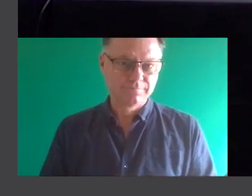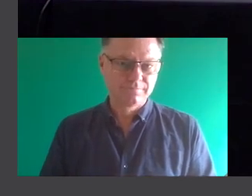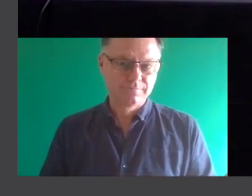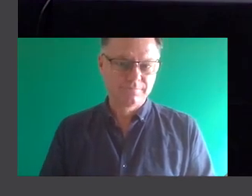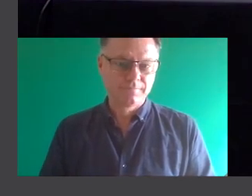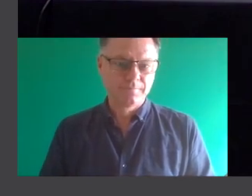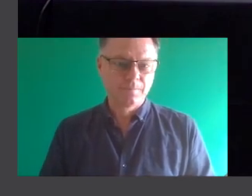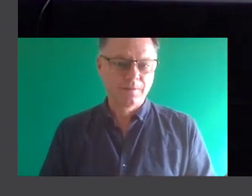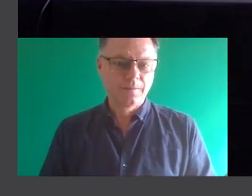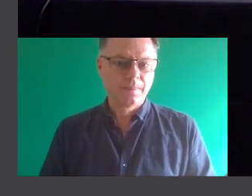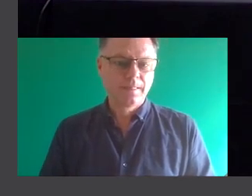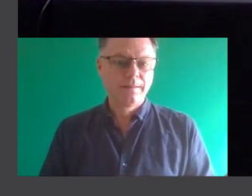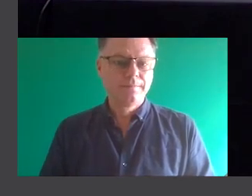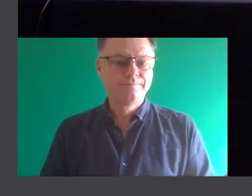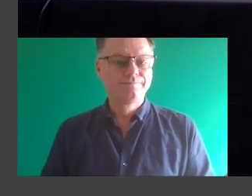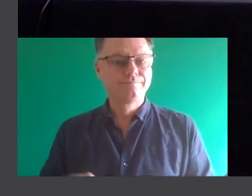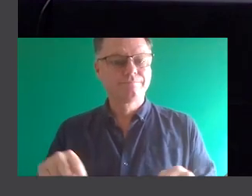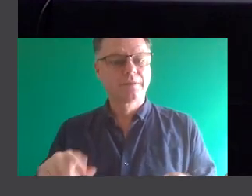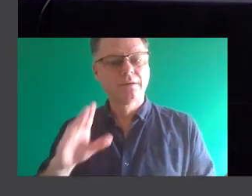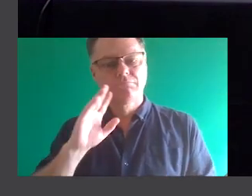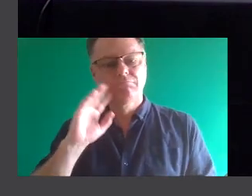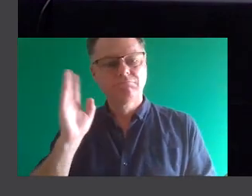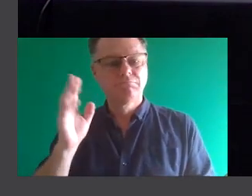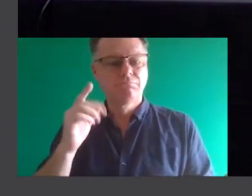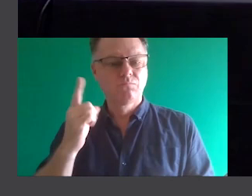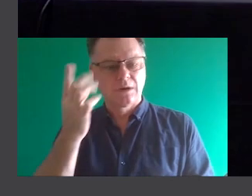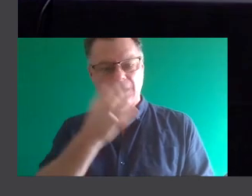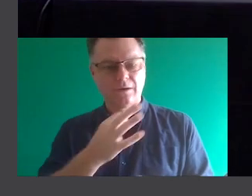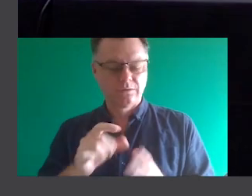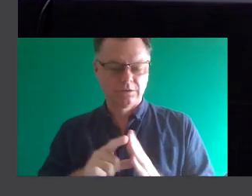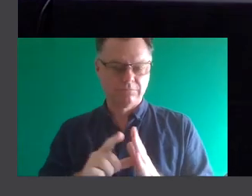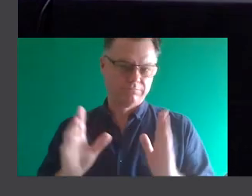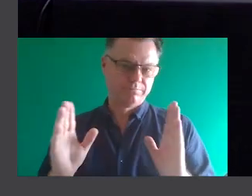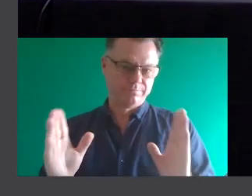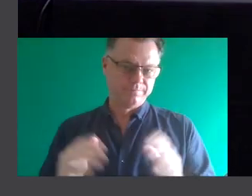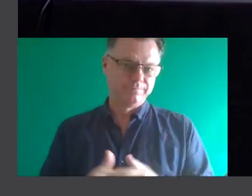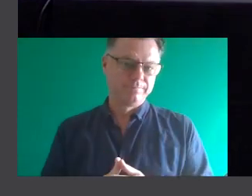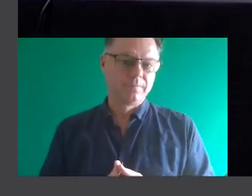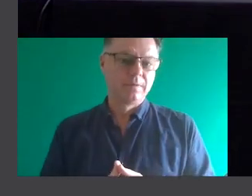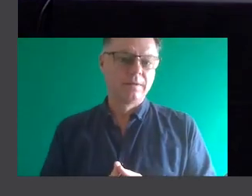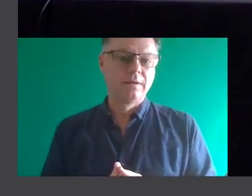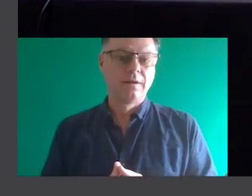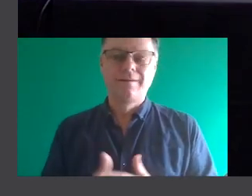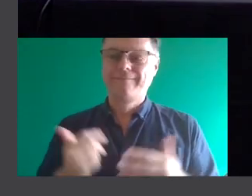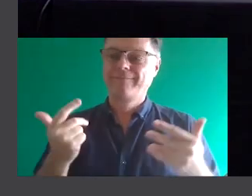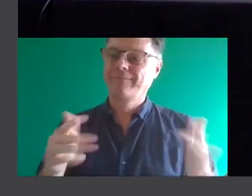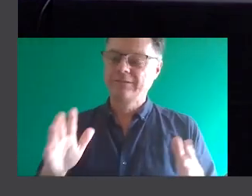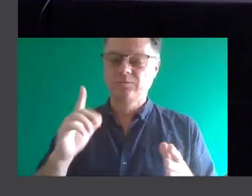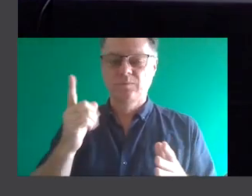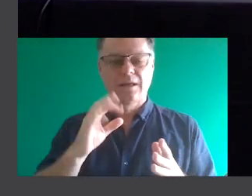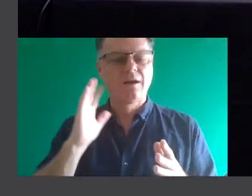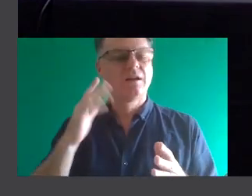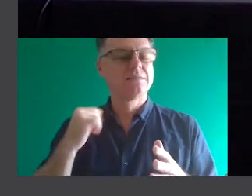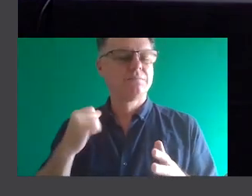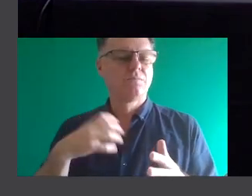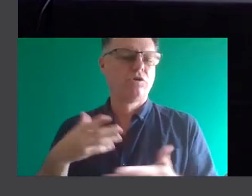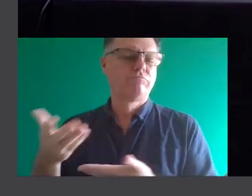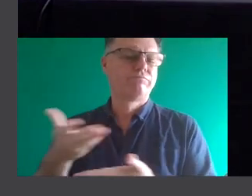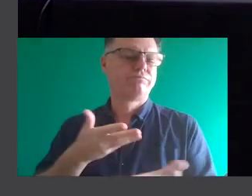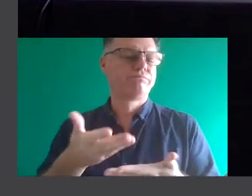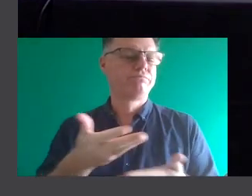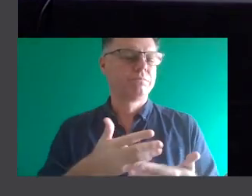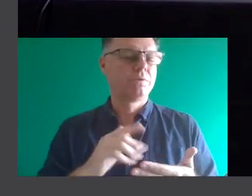also see at the bottom of your screen. And as this webinar will last for approximately 1 hour, we will continue